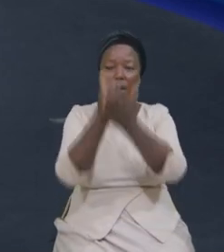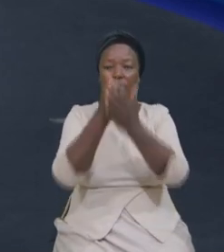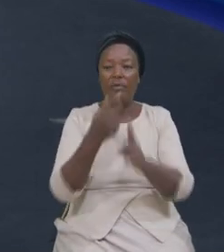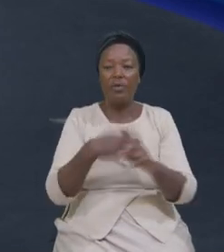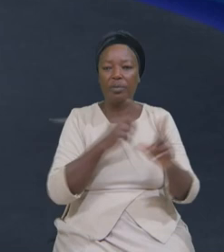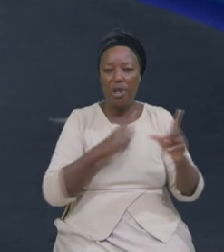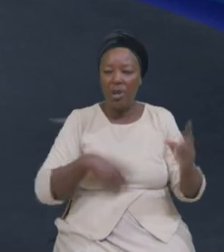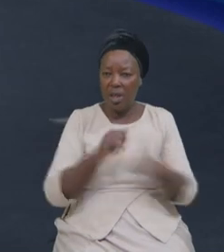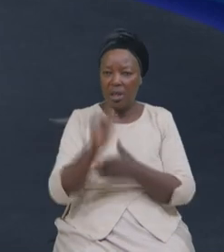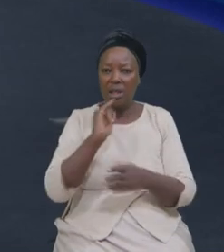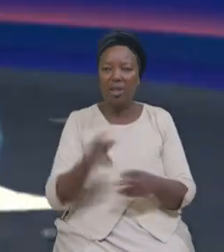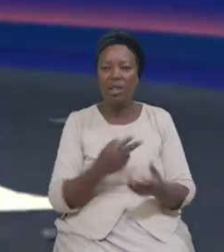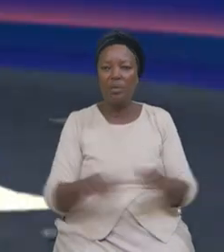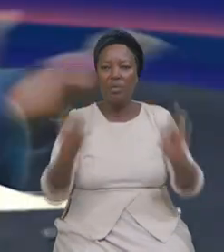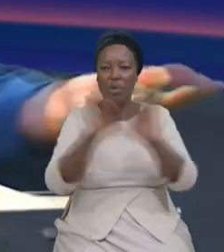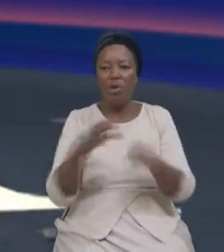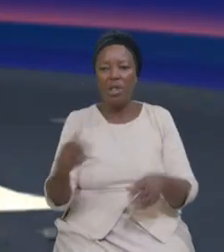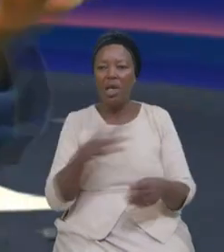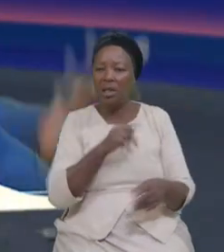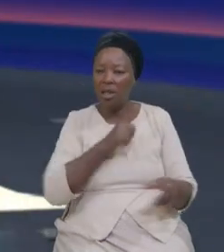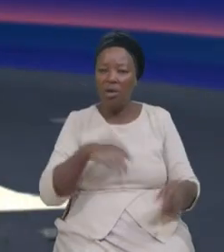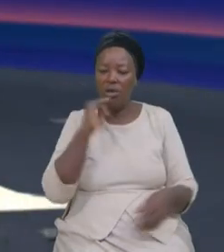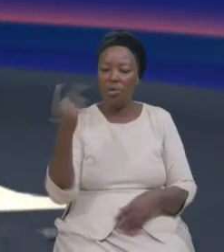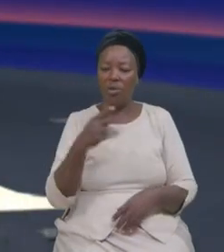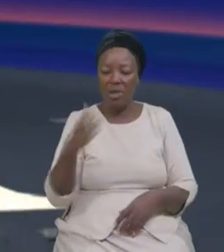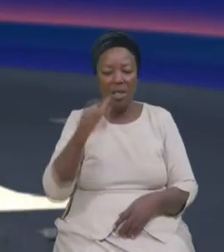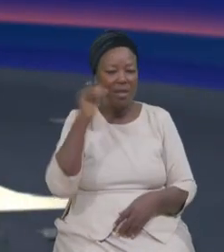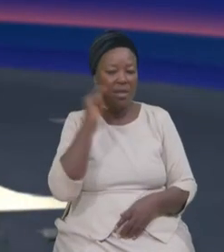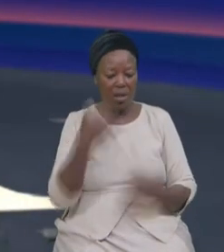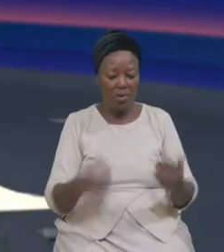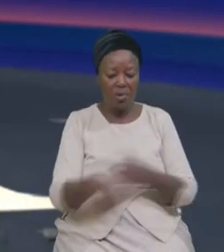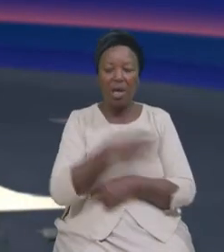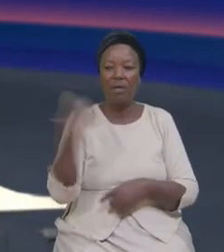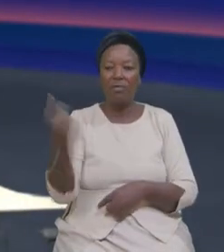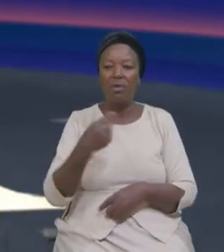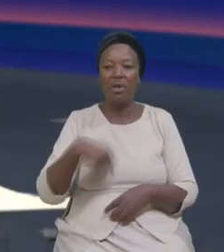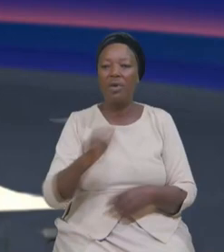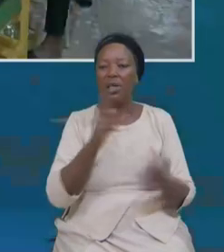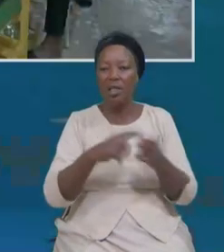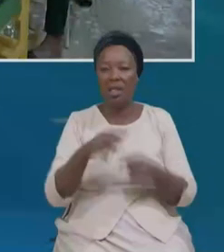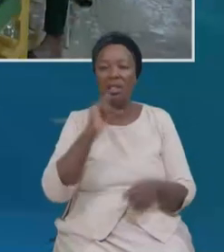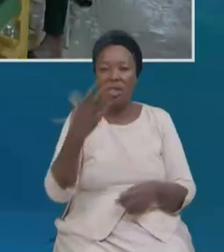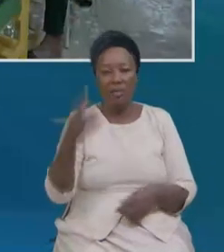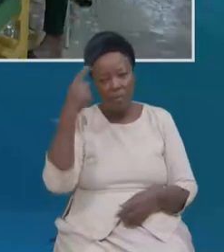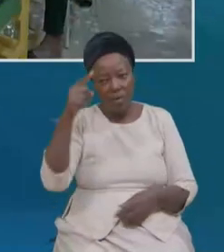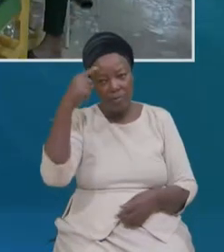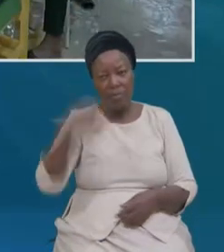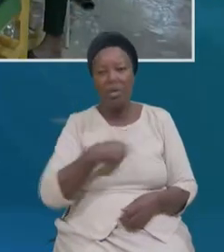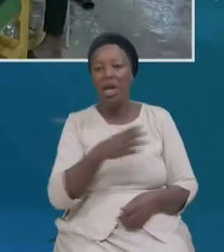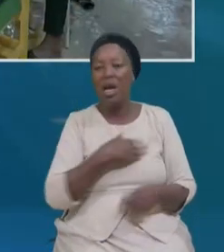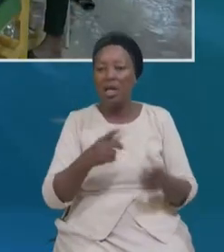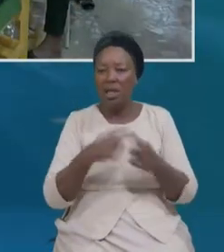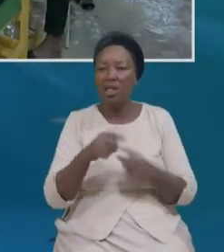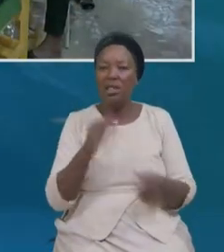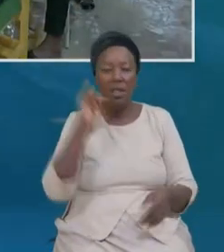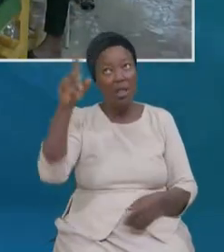thing. And the Lord is always there. Yes, it is today and forever. It's there for you. It's there for me. And it's there